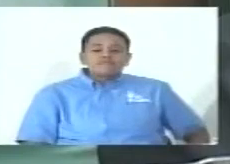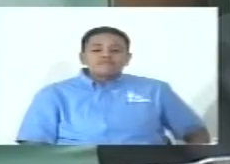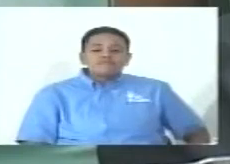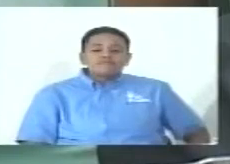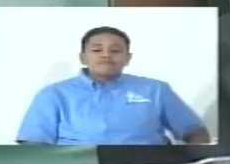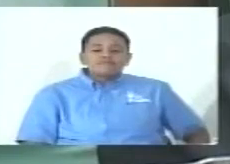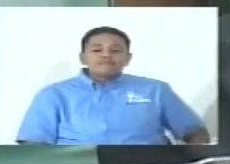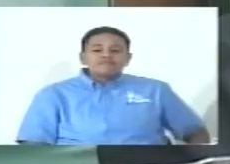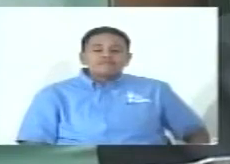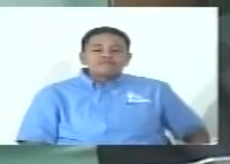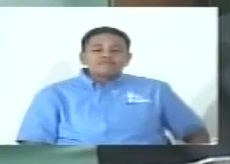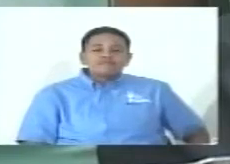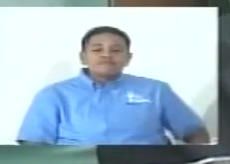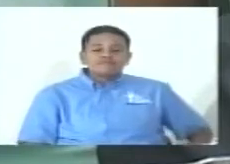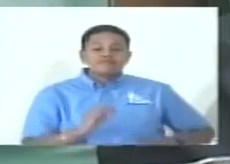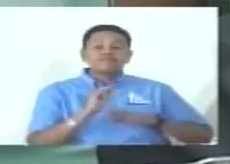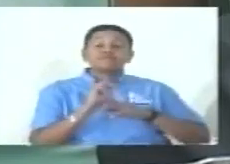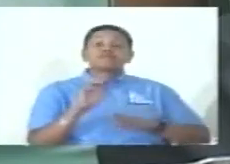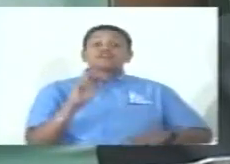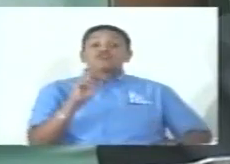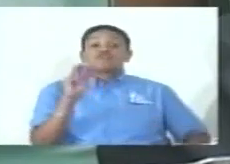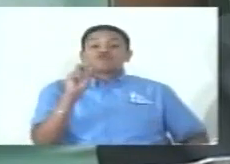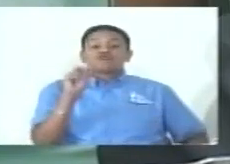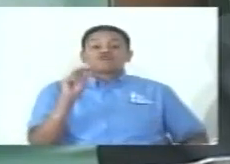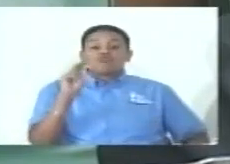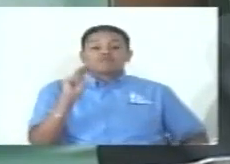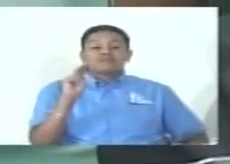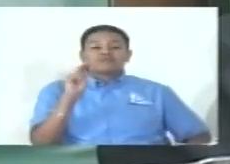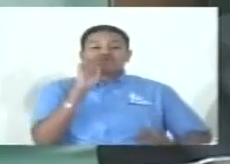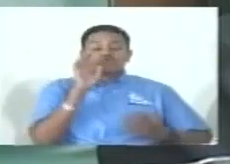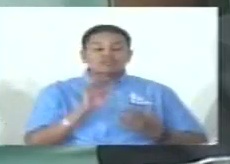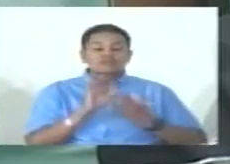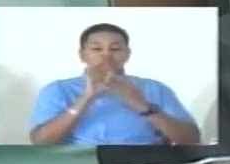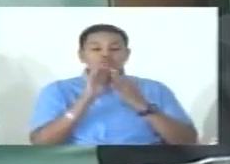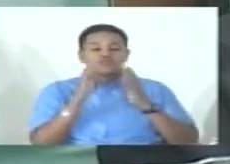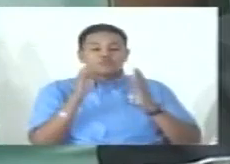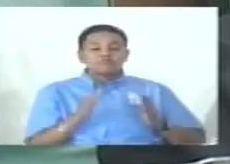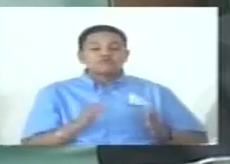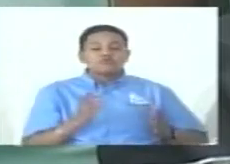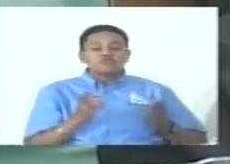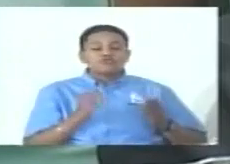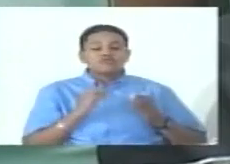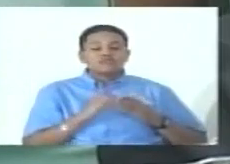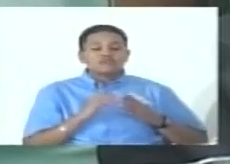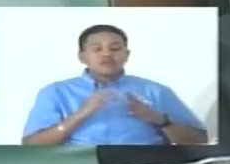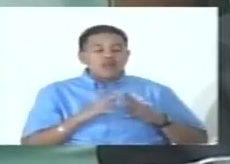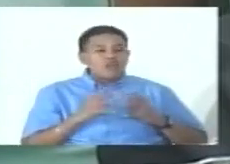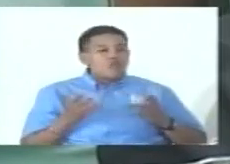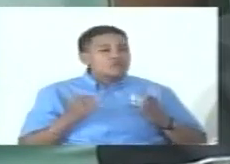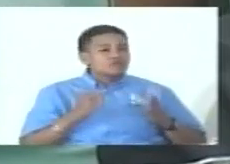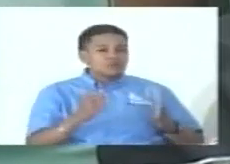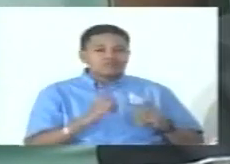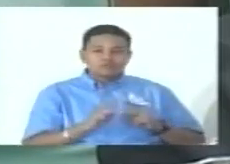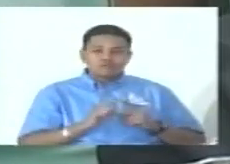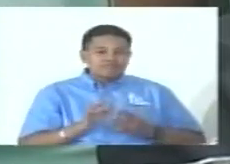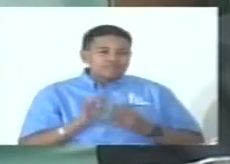Minister Robinson is a special person in a lot of sense,